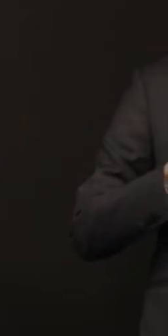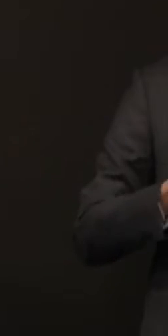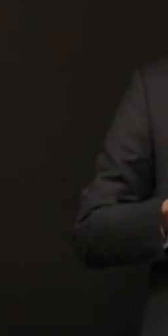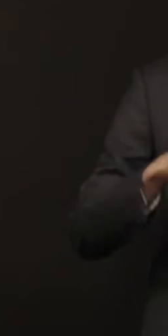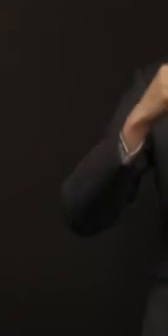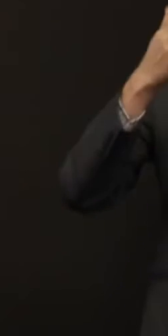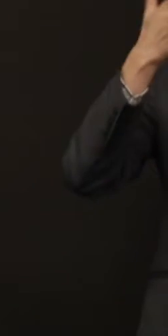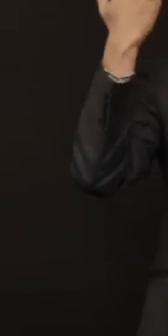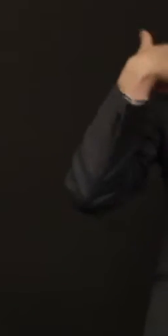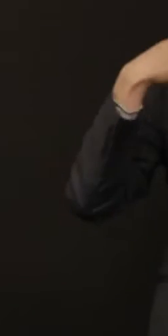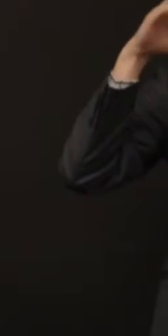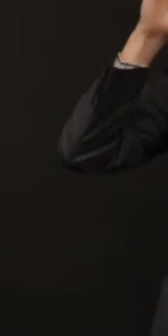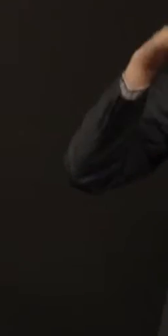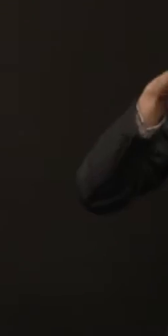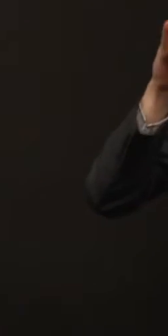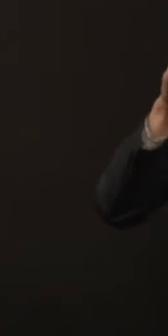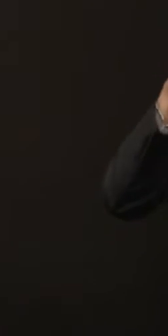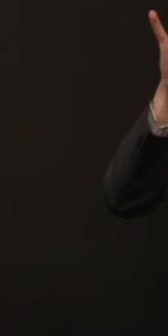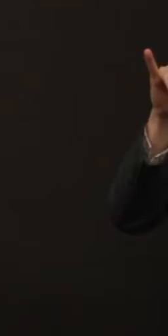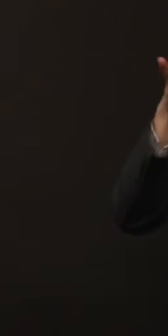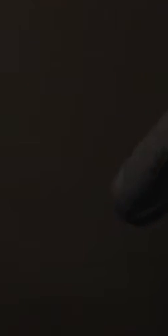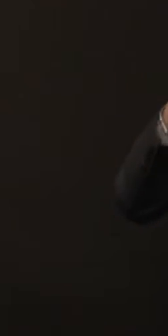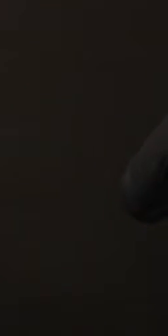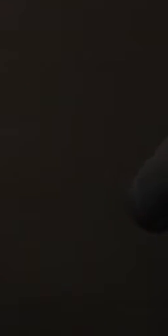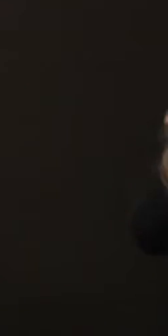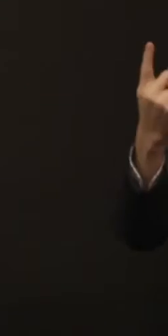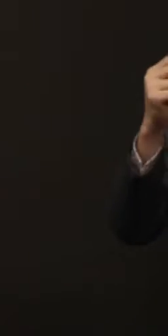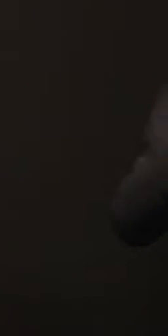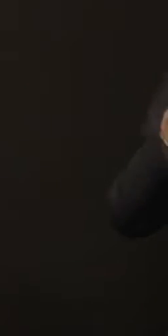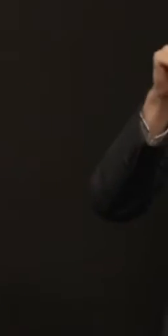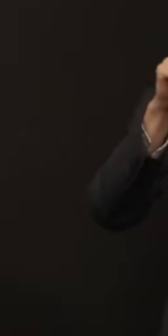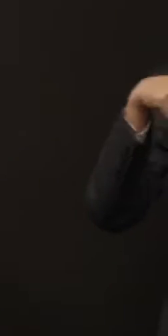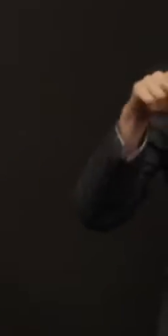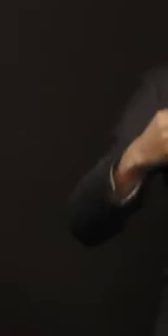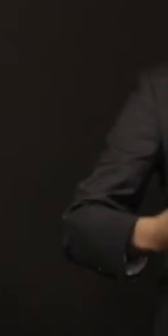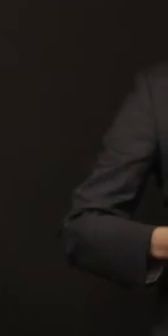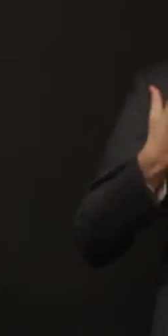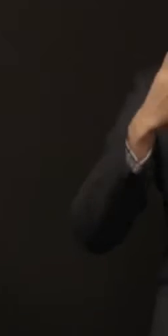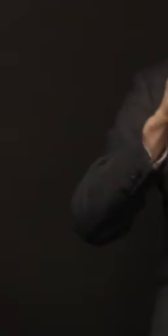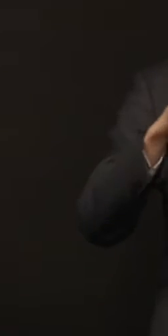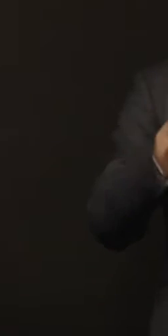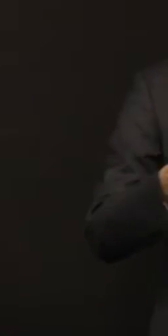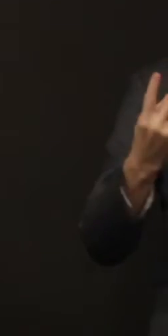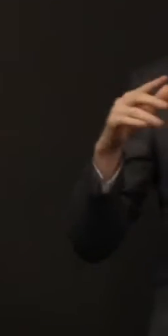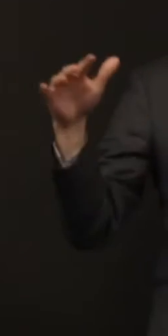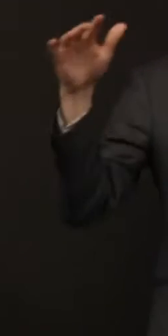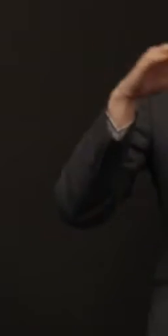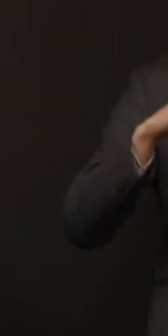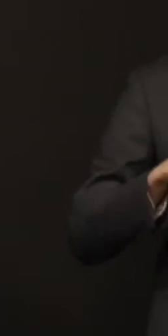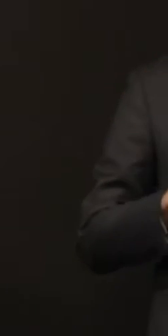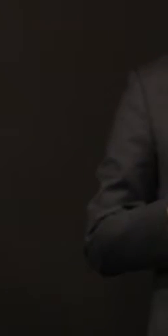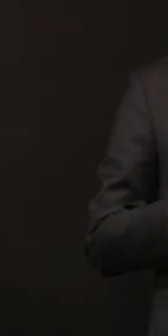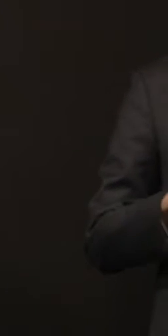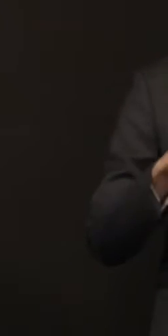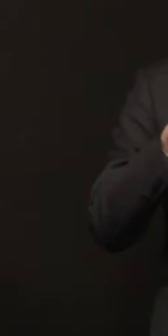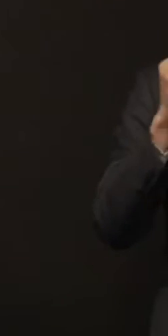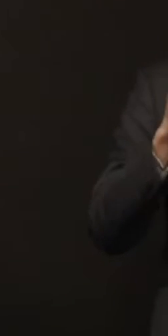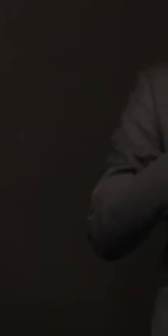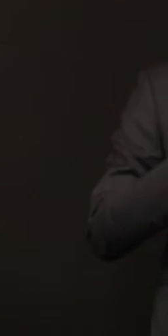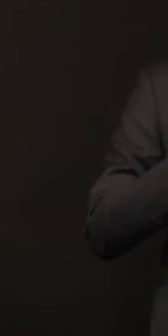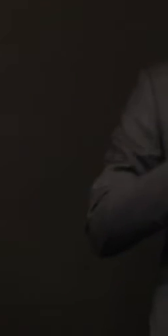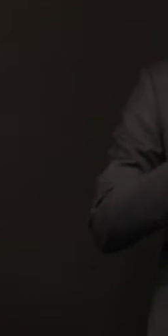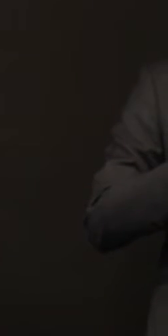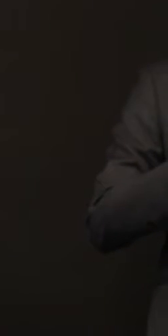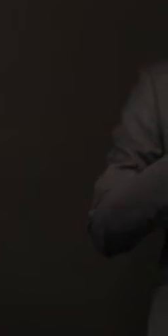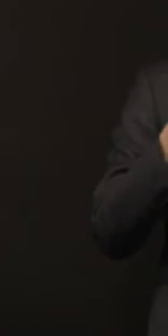I know Jeffrey and all of those with disabilities are an inspiration to all the rest of us. And frankly, we all